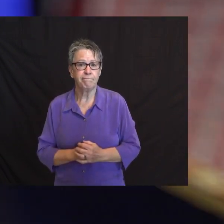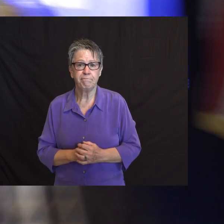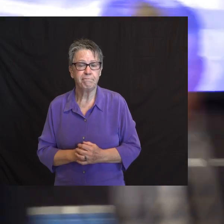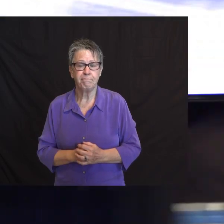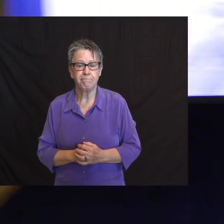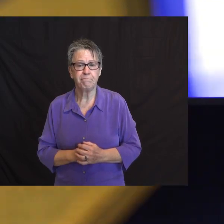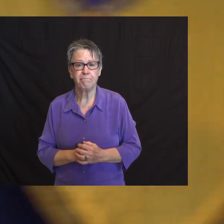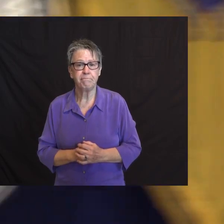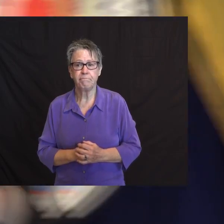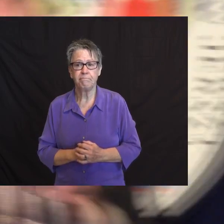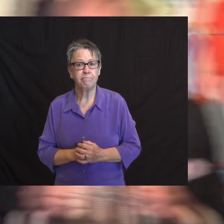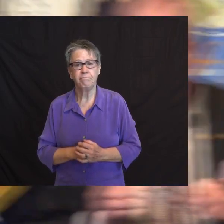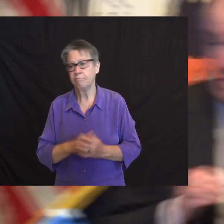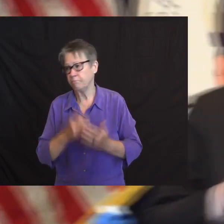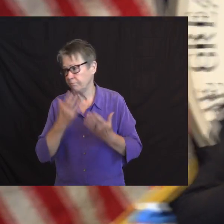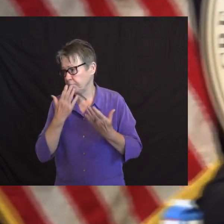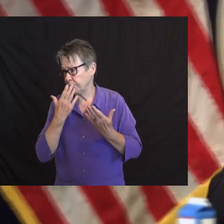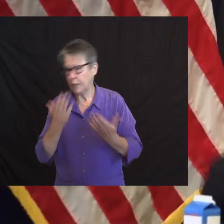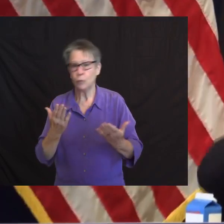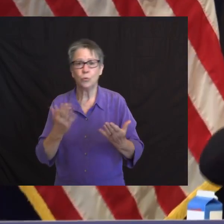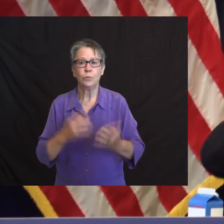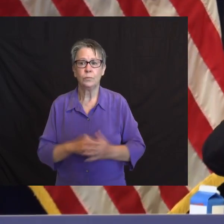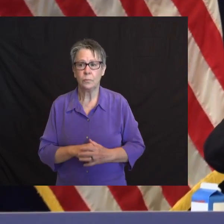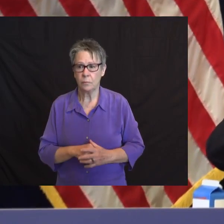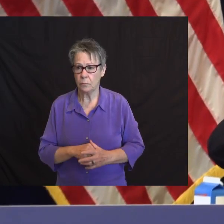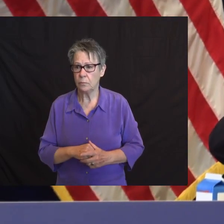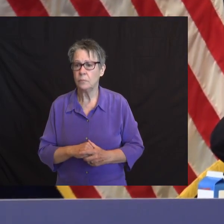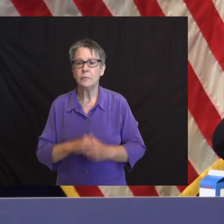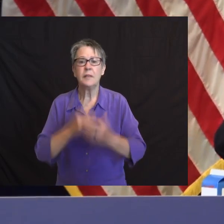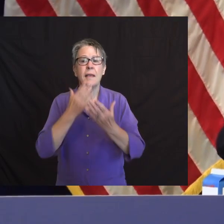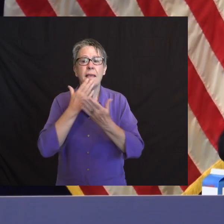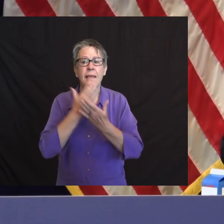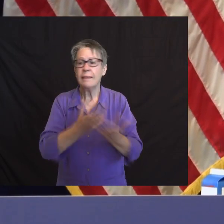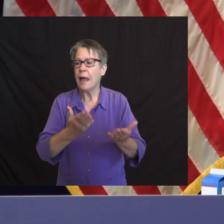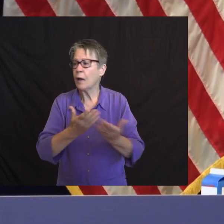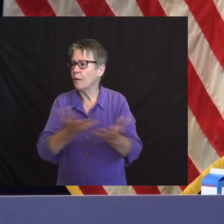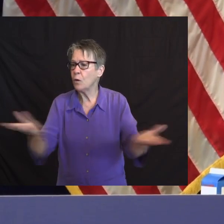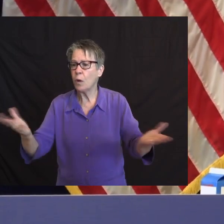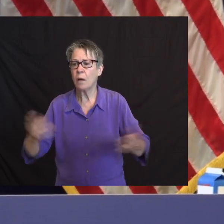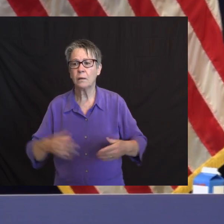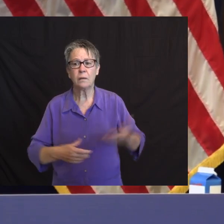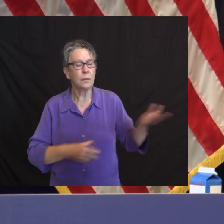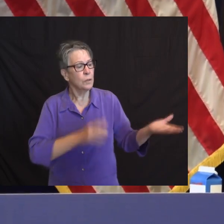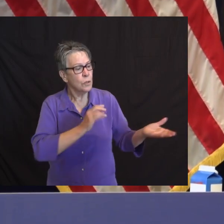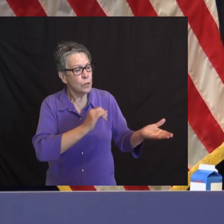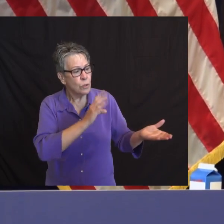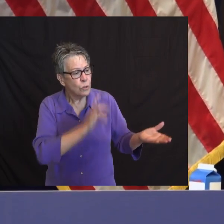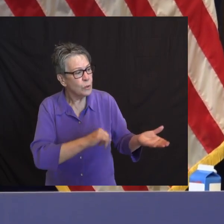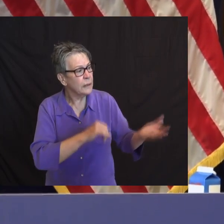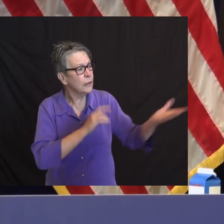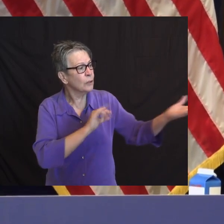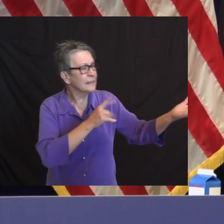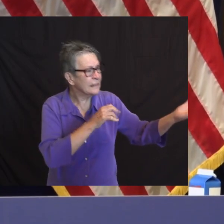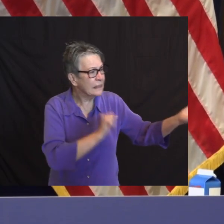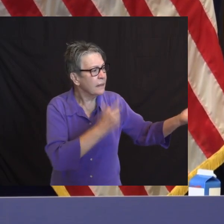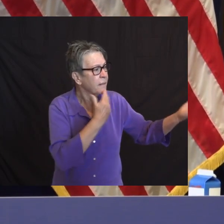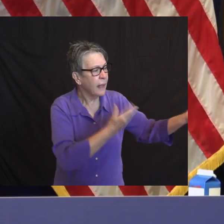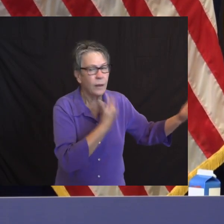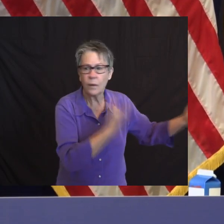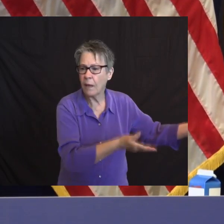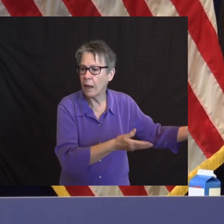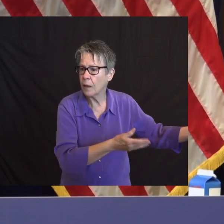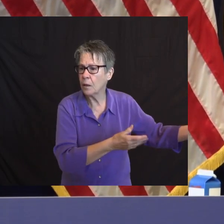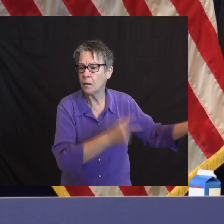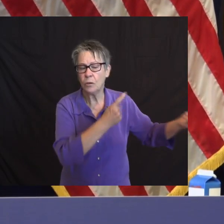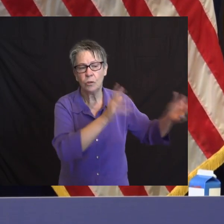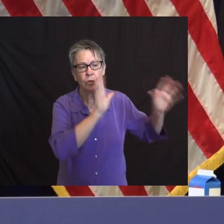Thank you. Thanks to everybody. Judy and Tina, thank you, as always, for being here and for your extraordinary leadership. Kevin,